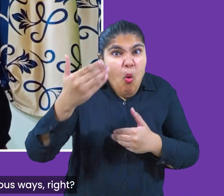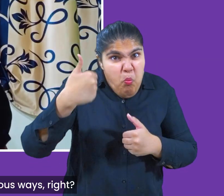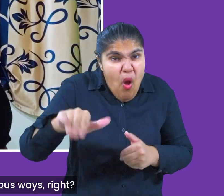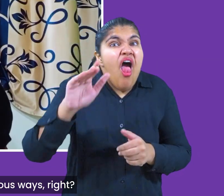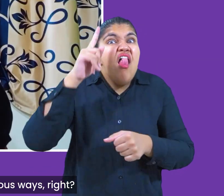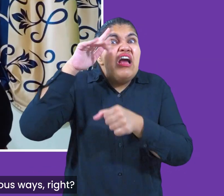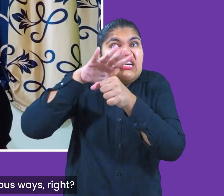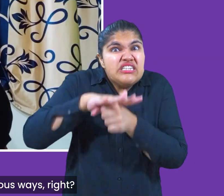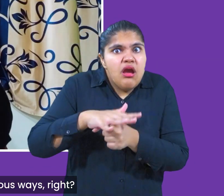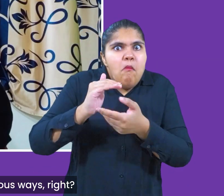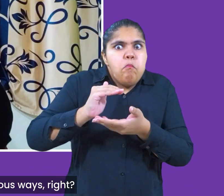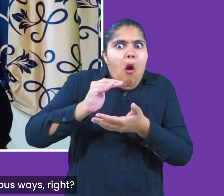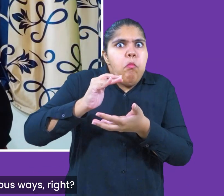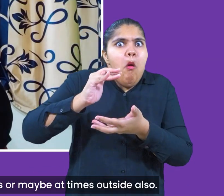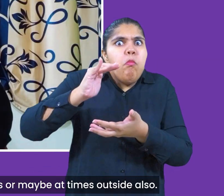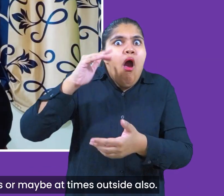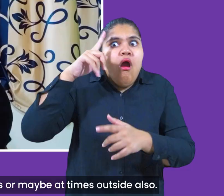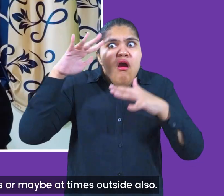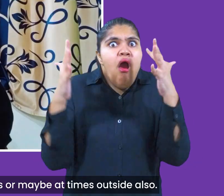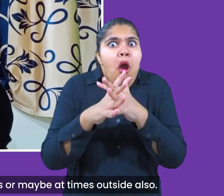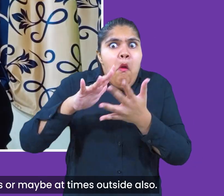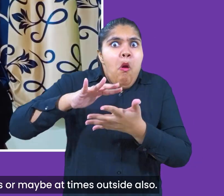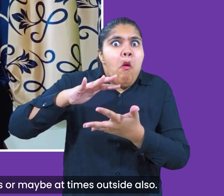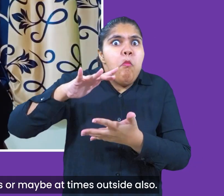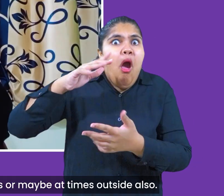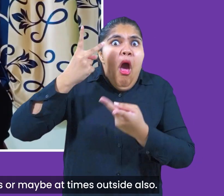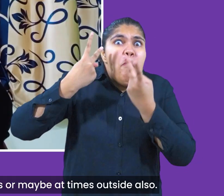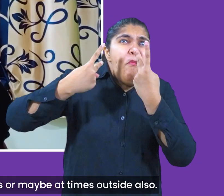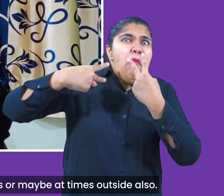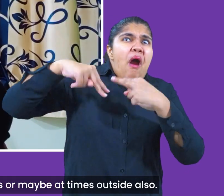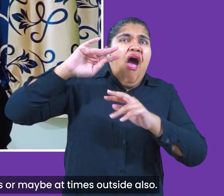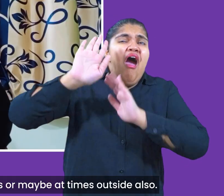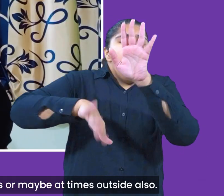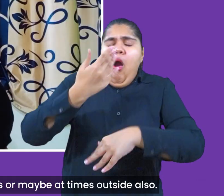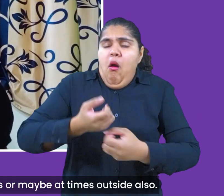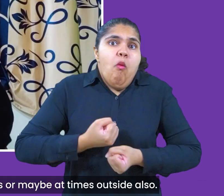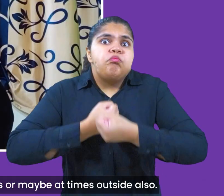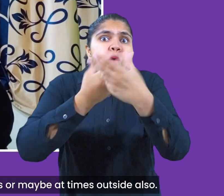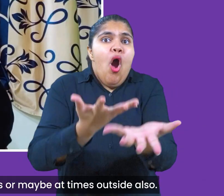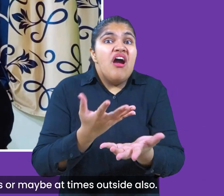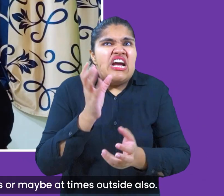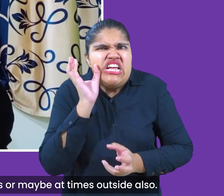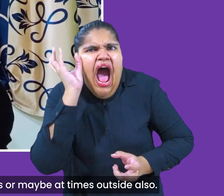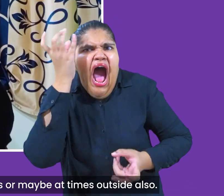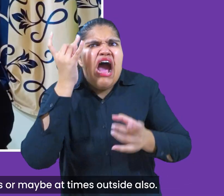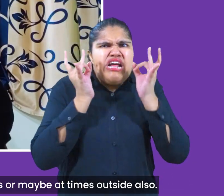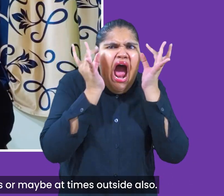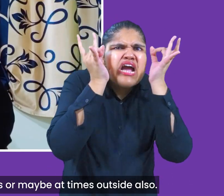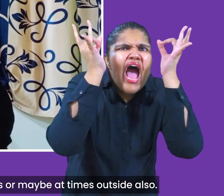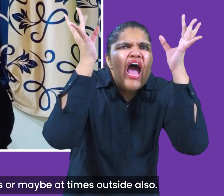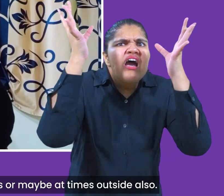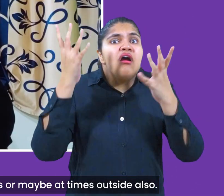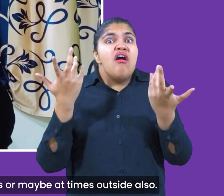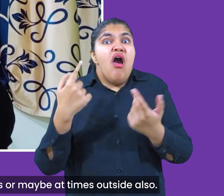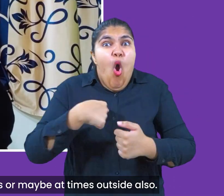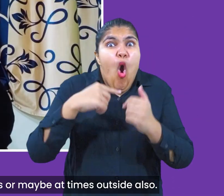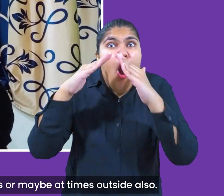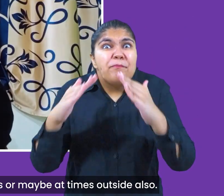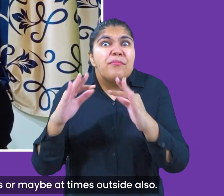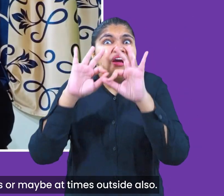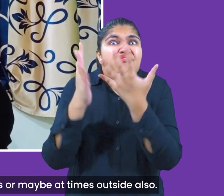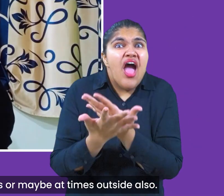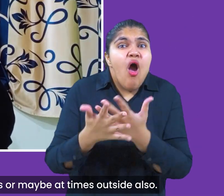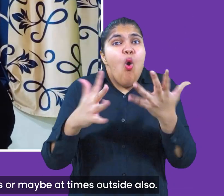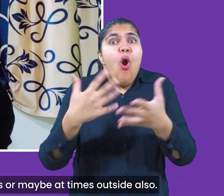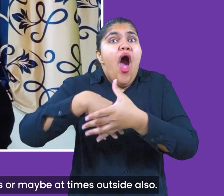comes out in various ways, right? It comes out as reactions, mostly at our homes, or